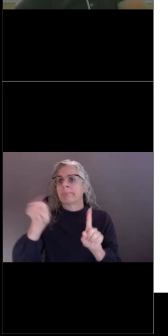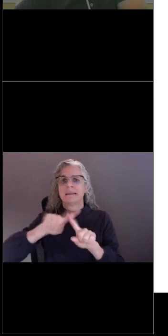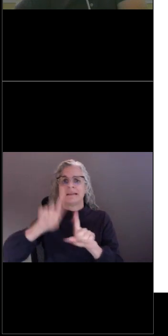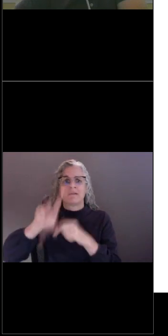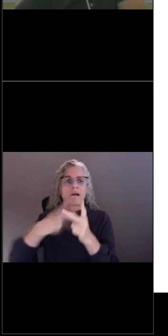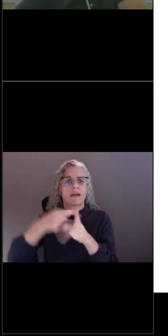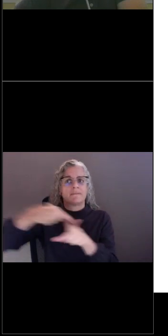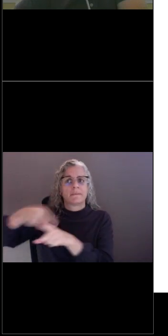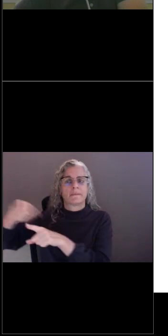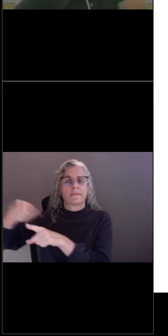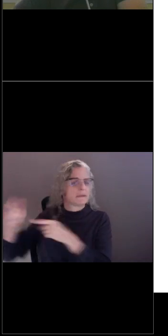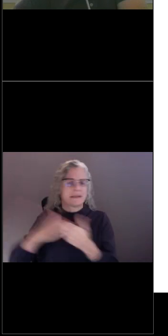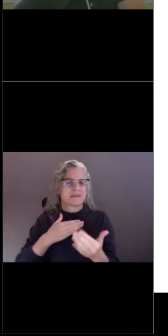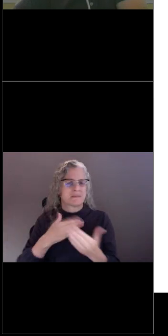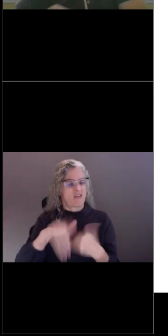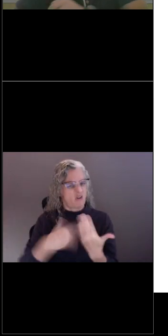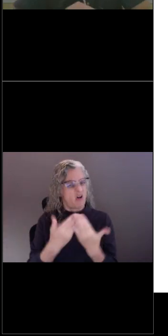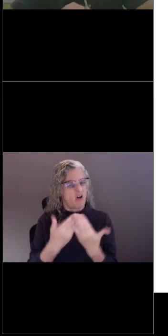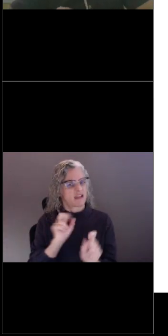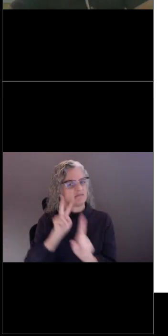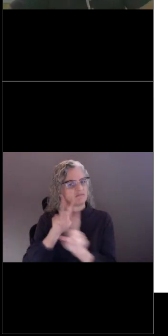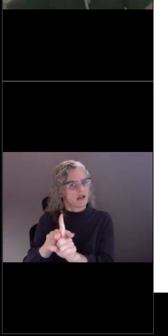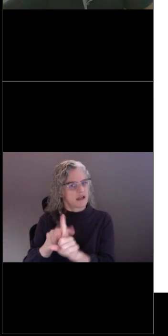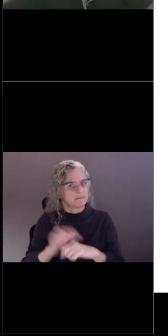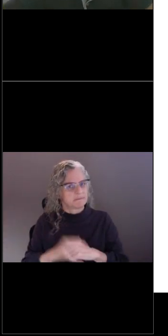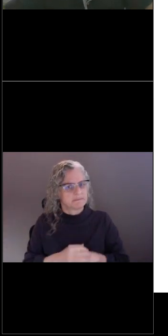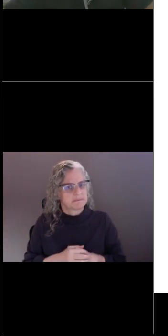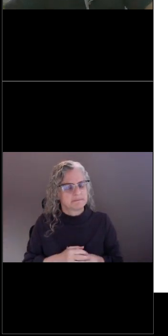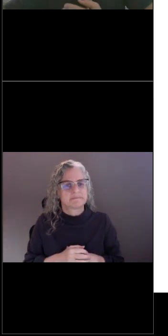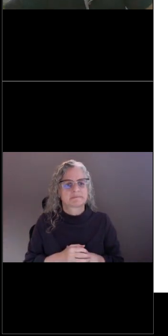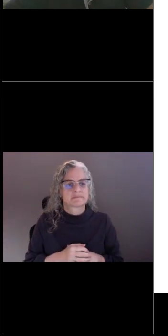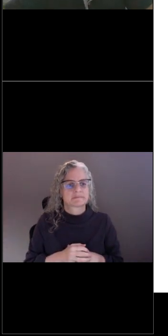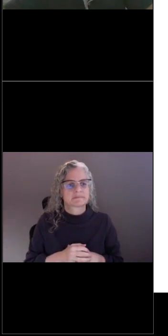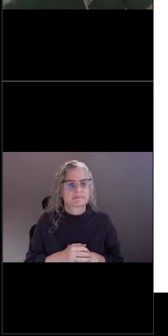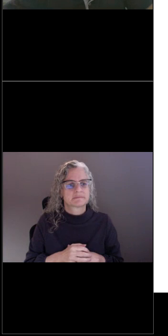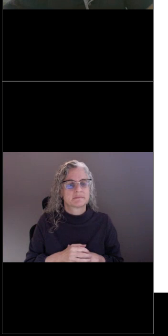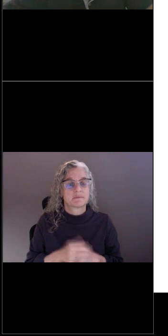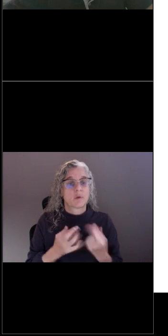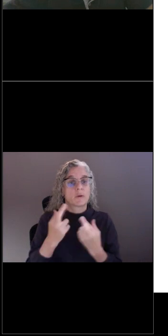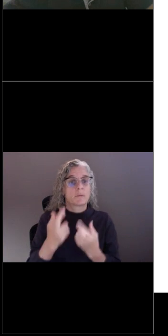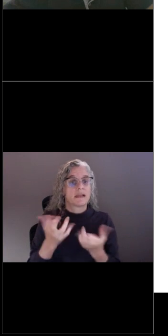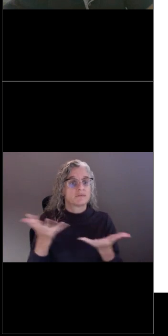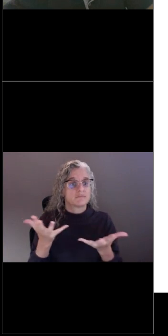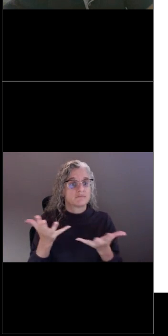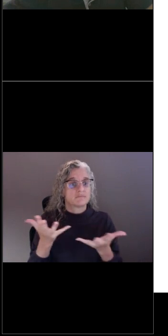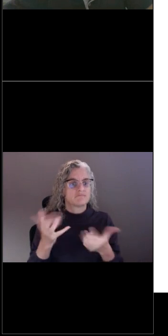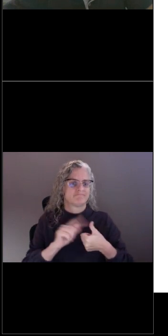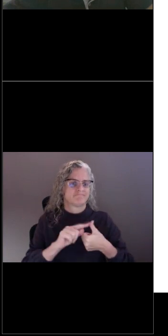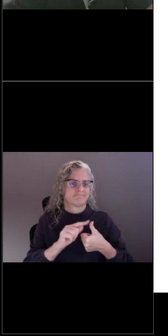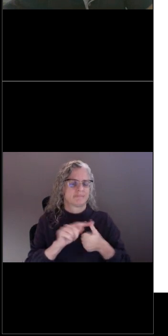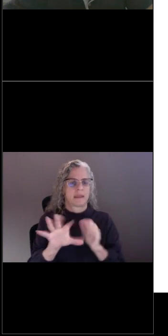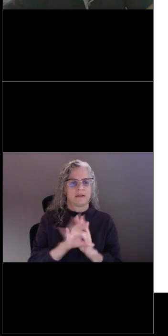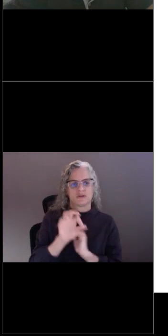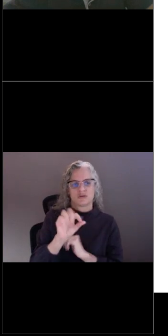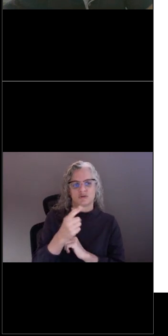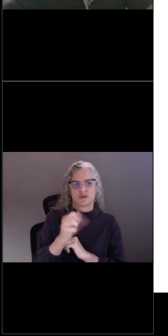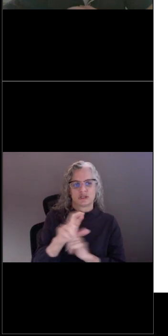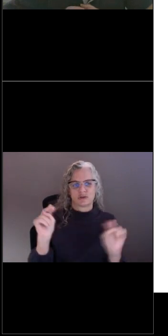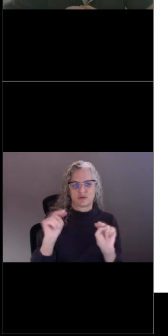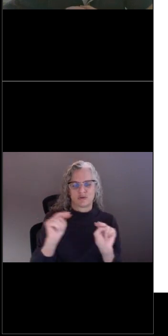are relevant to you. And so these are to, in general, choose gender neutral terms when you can, so that